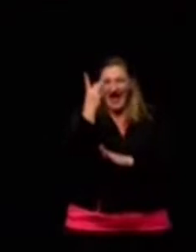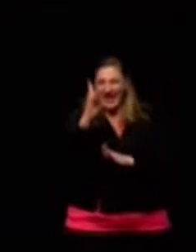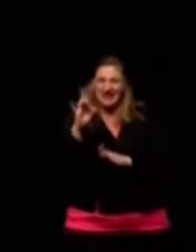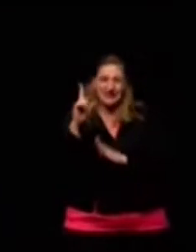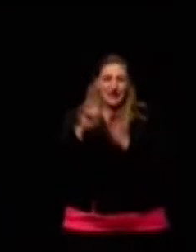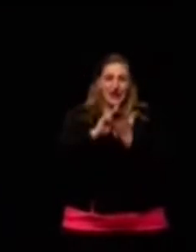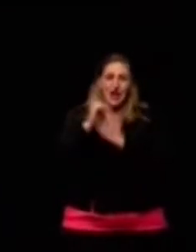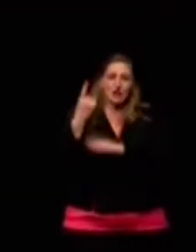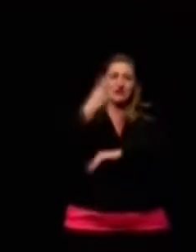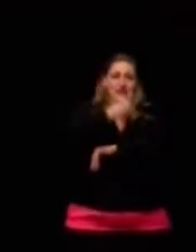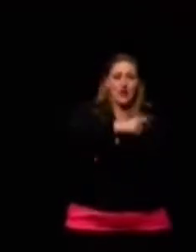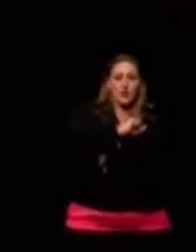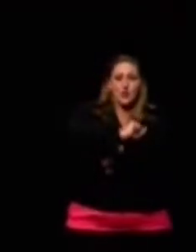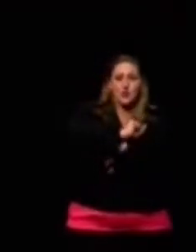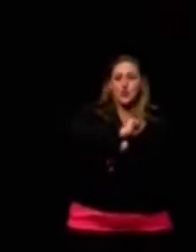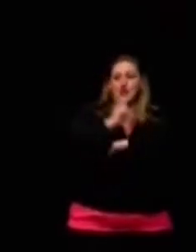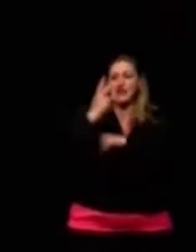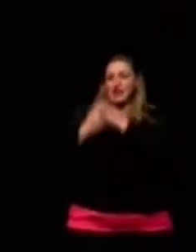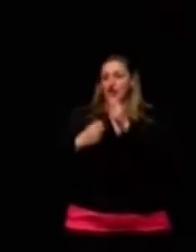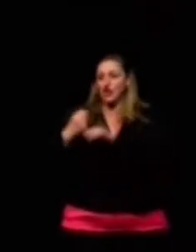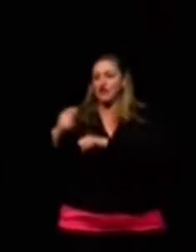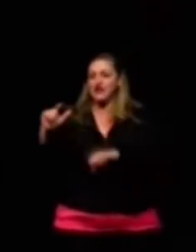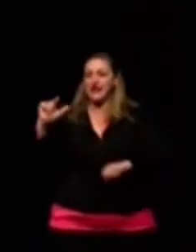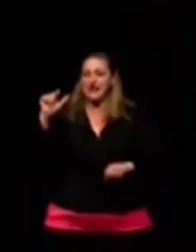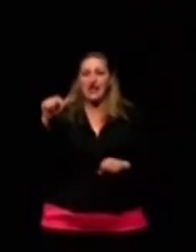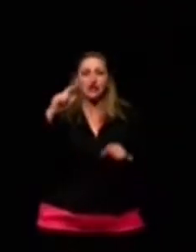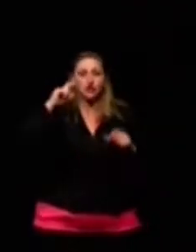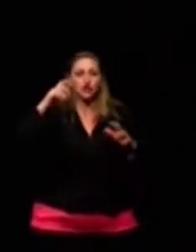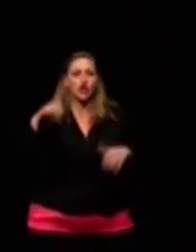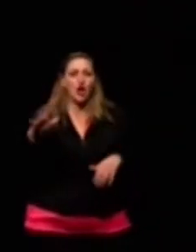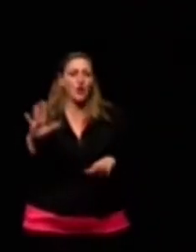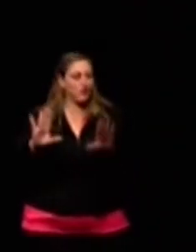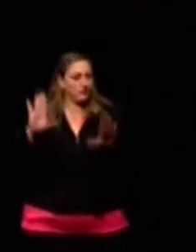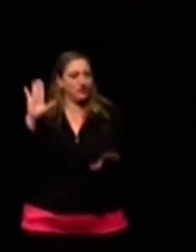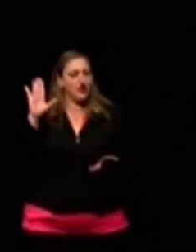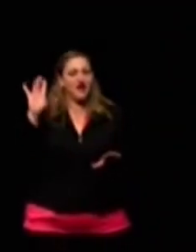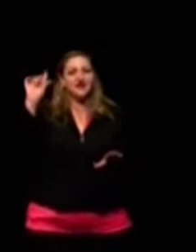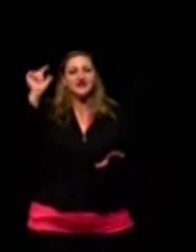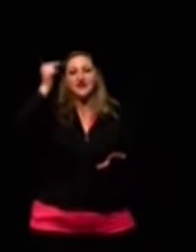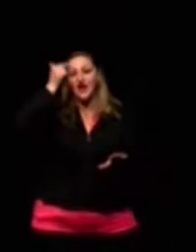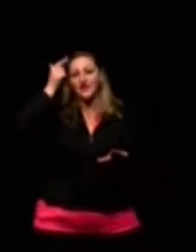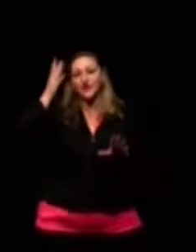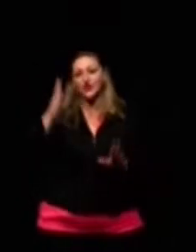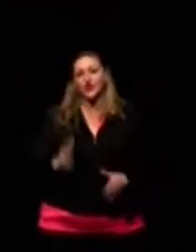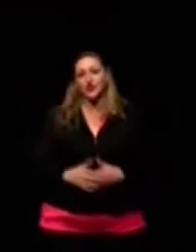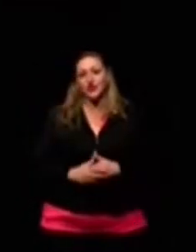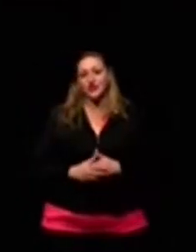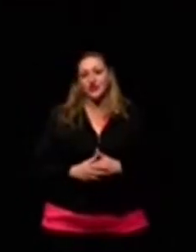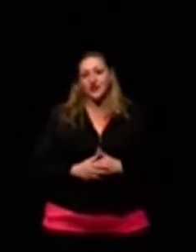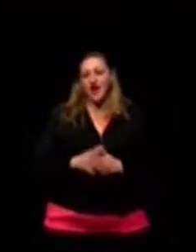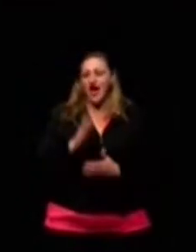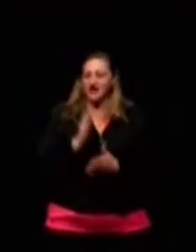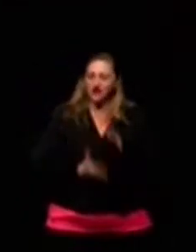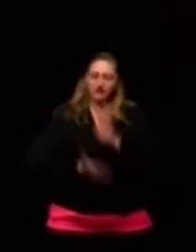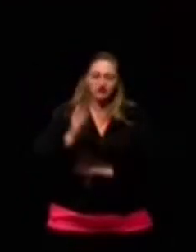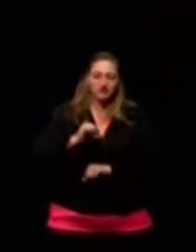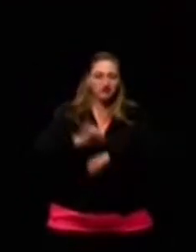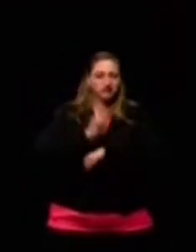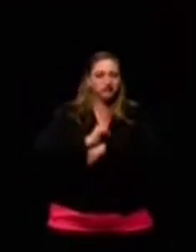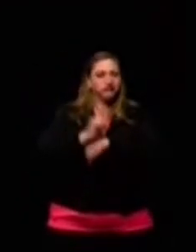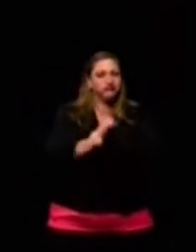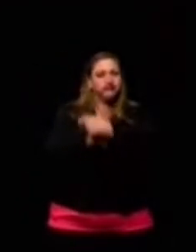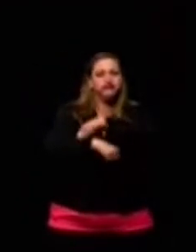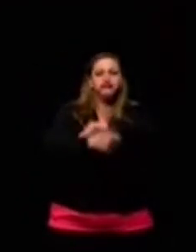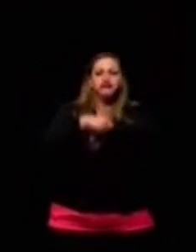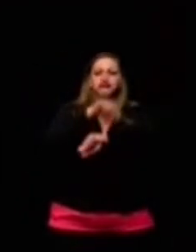days. Years later, I was not surprised when she was sworn in as governor, and she hit the ground running for the people of New